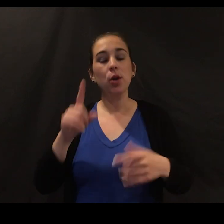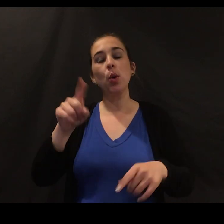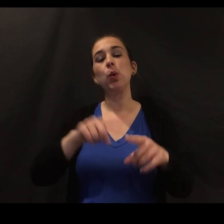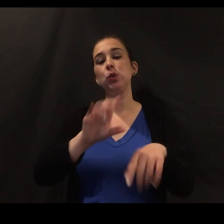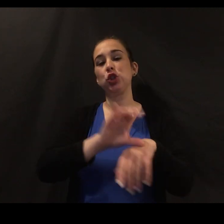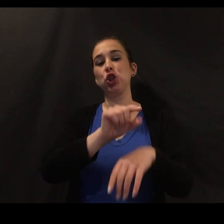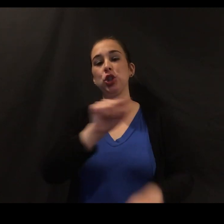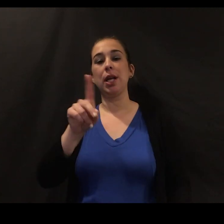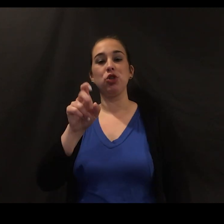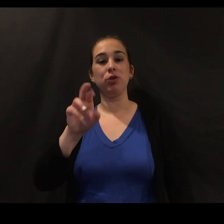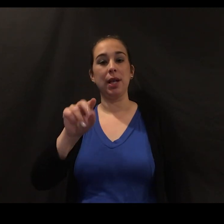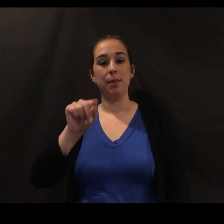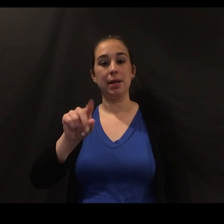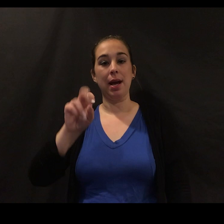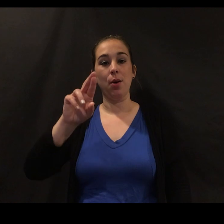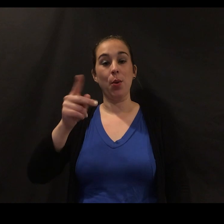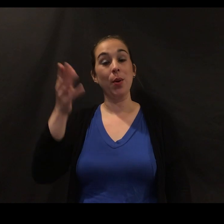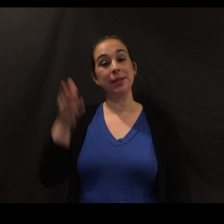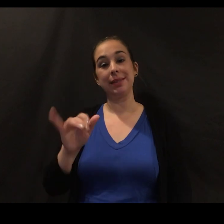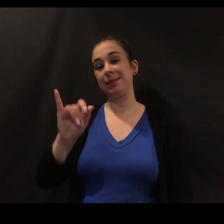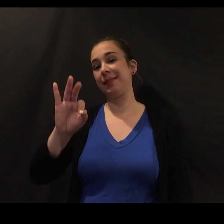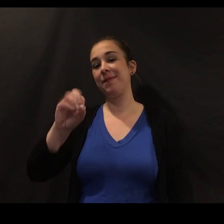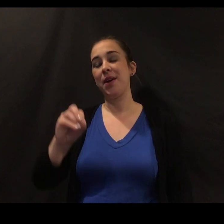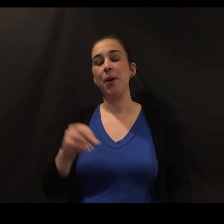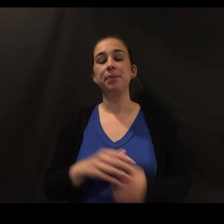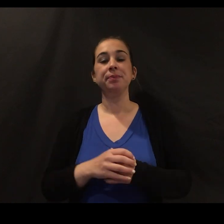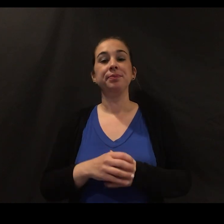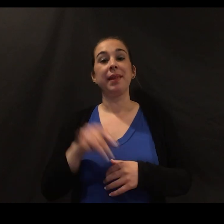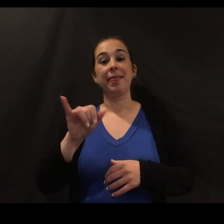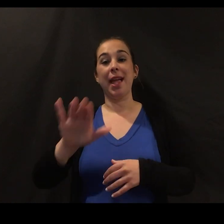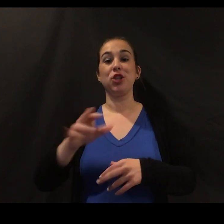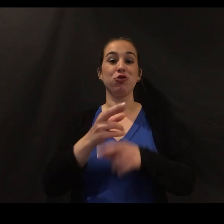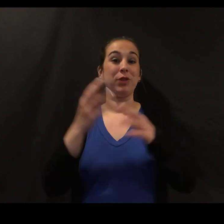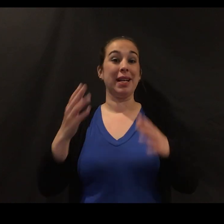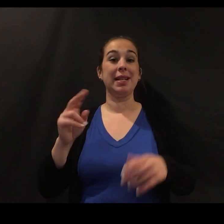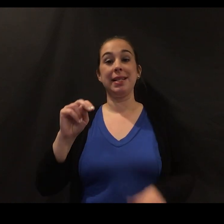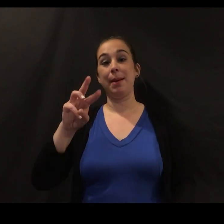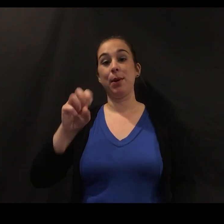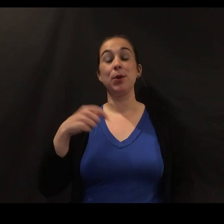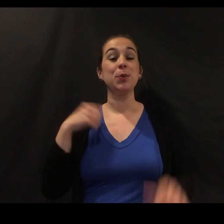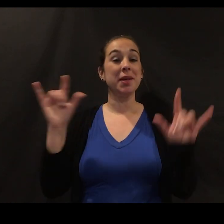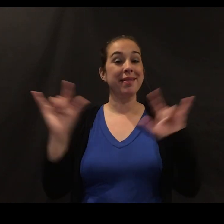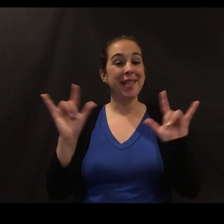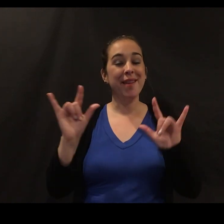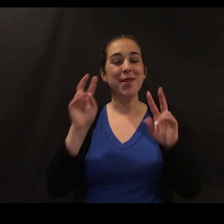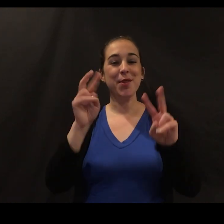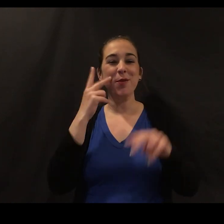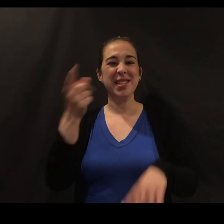church-redeemer.org/info. This has been your Redeemer News. We love you and can't wait to see you next week.